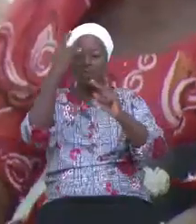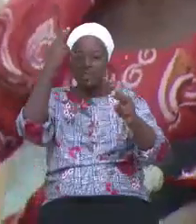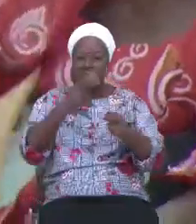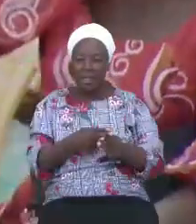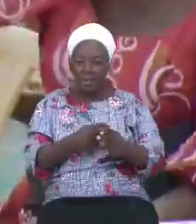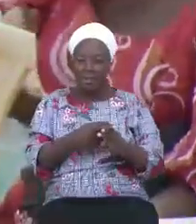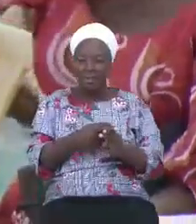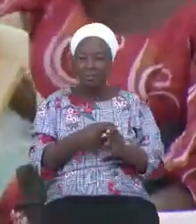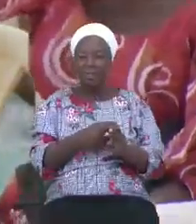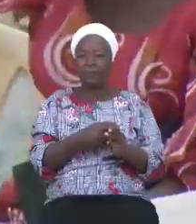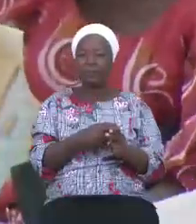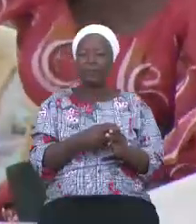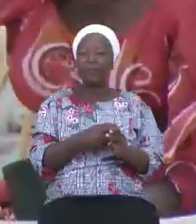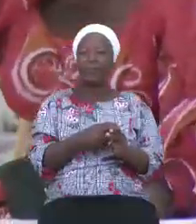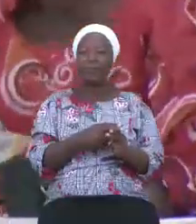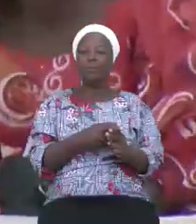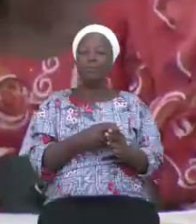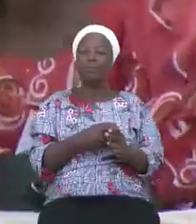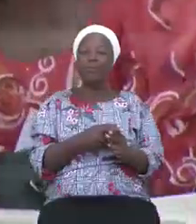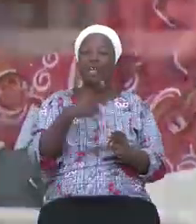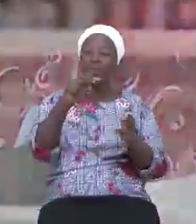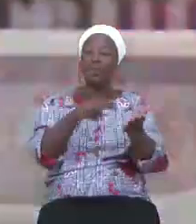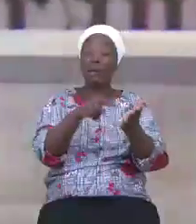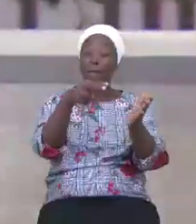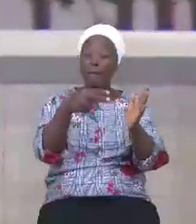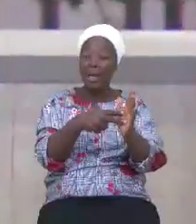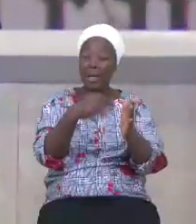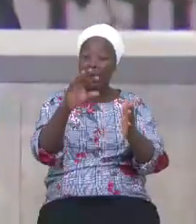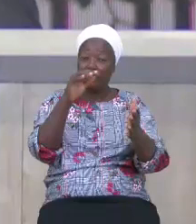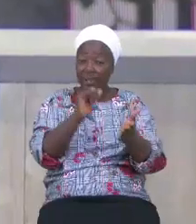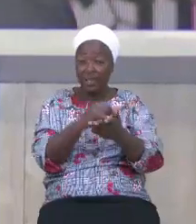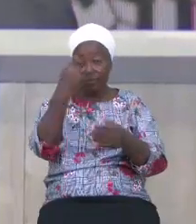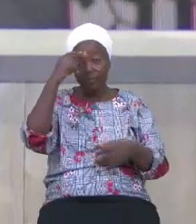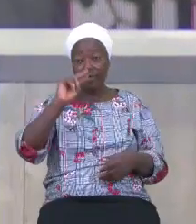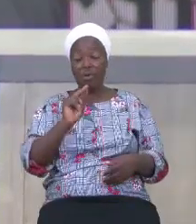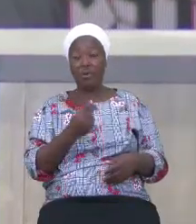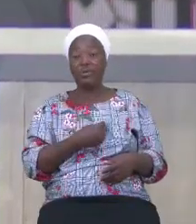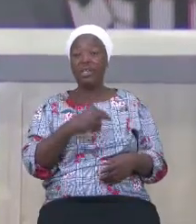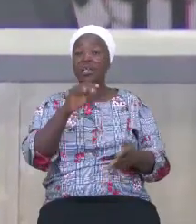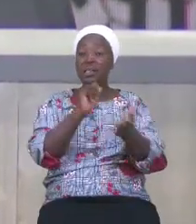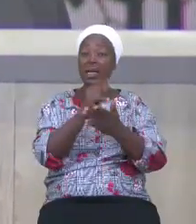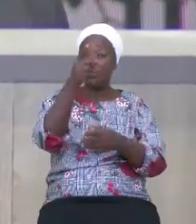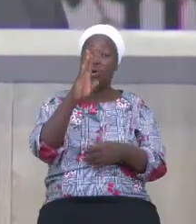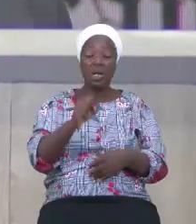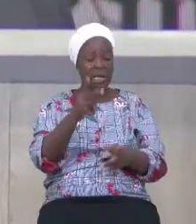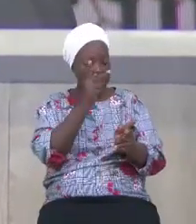Jesus' name. The meaning of that for us, that God can preserve us